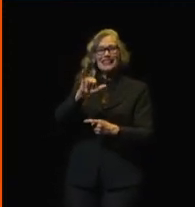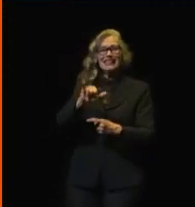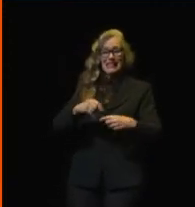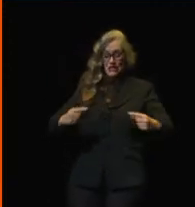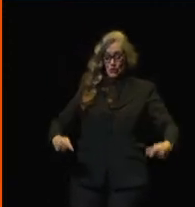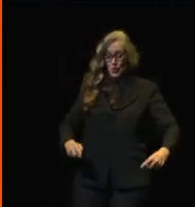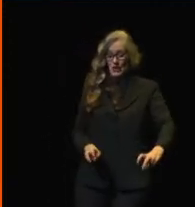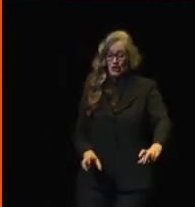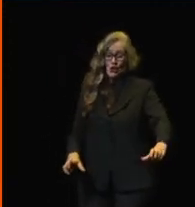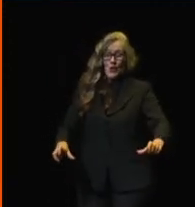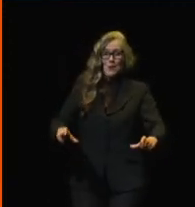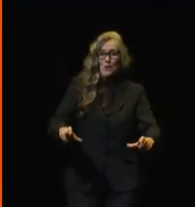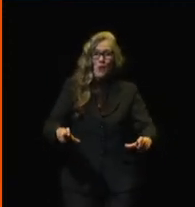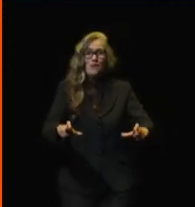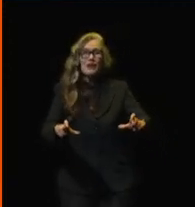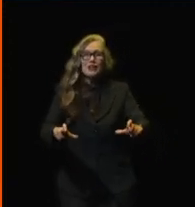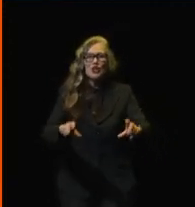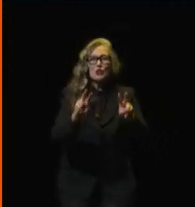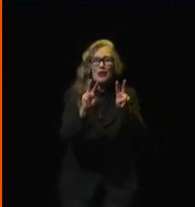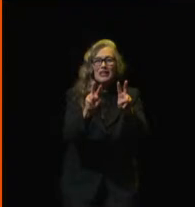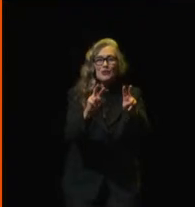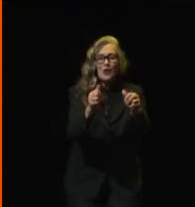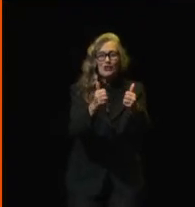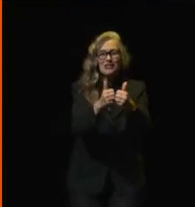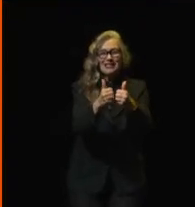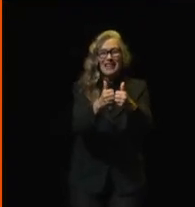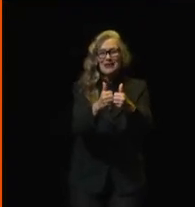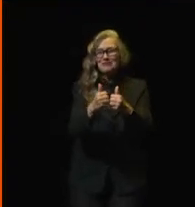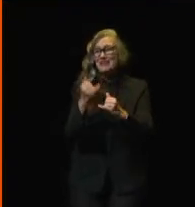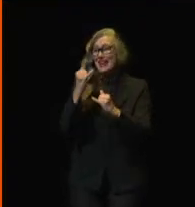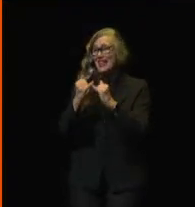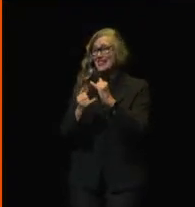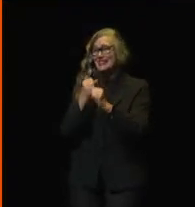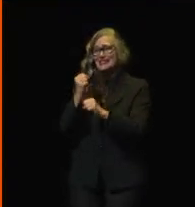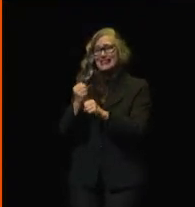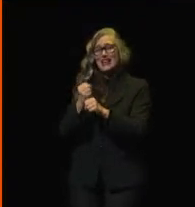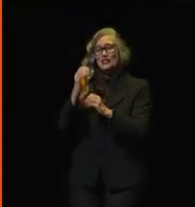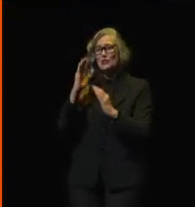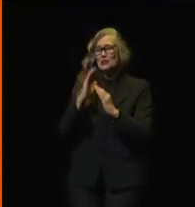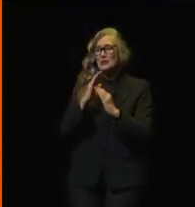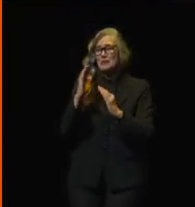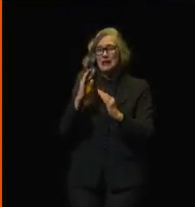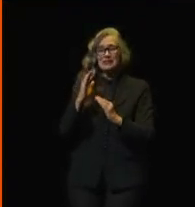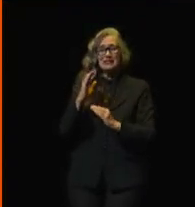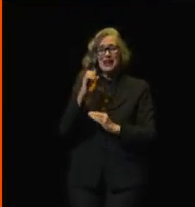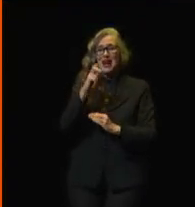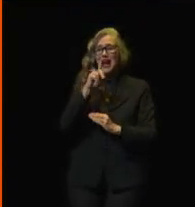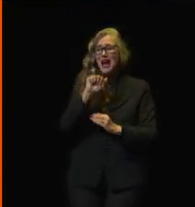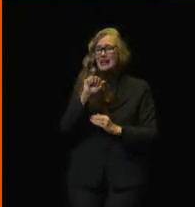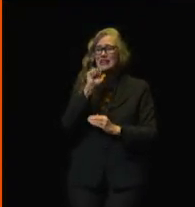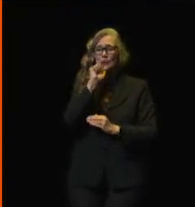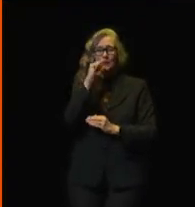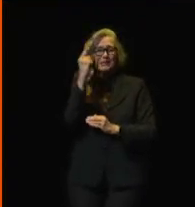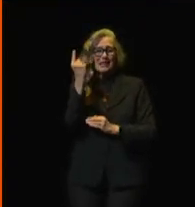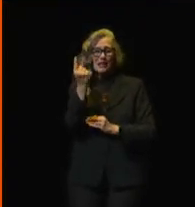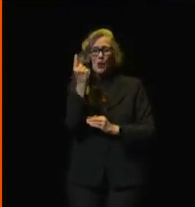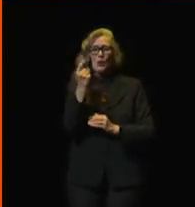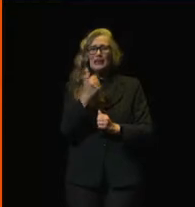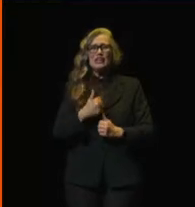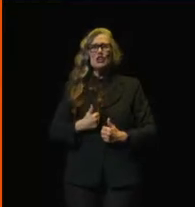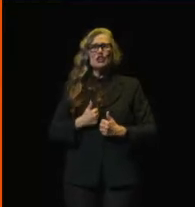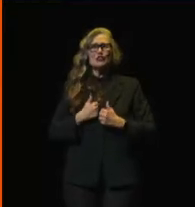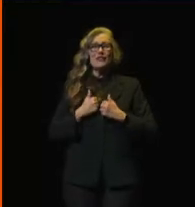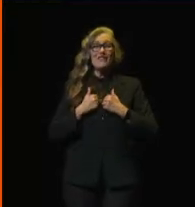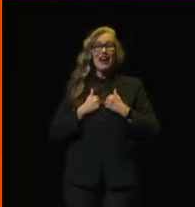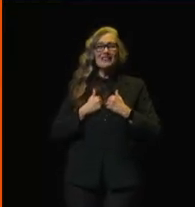challenging. Ady wasn't simply dying of, or even just surviving ALS. he was experiencing